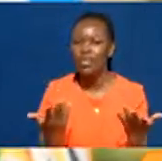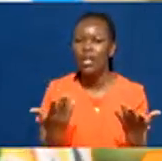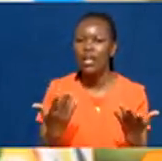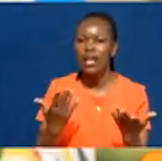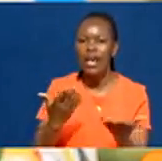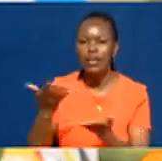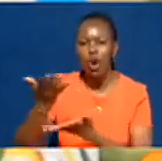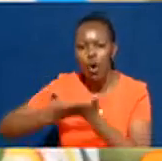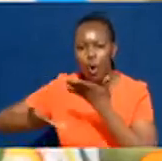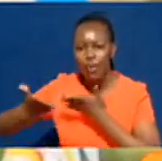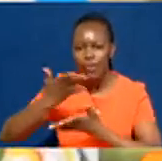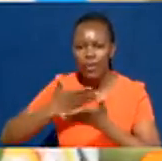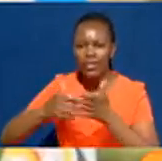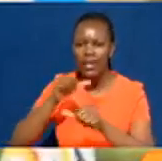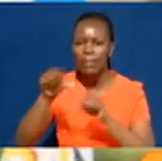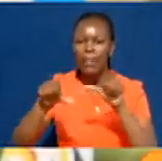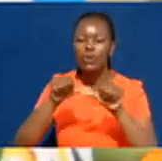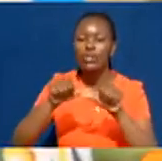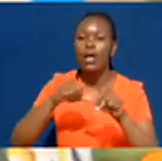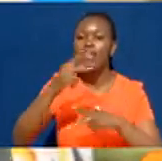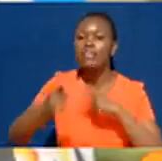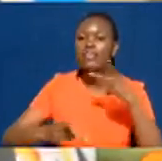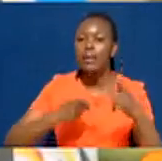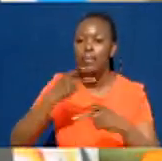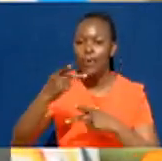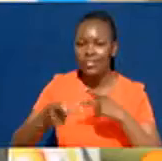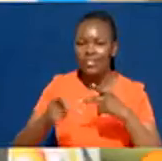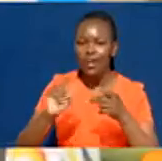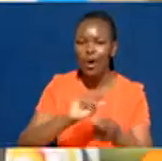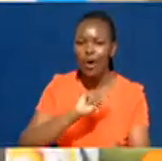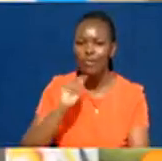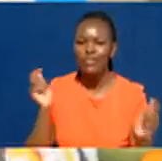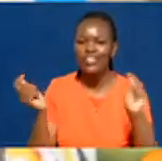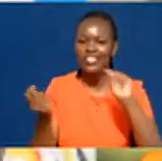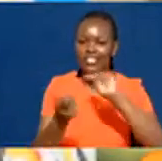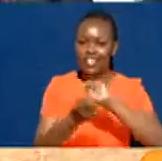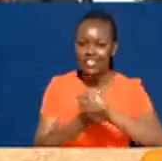process of transition.